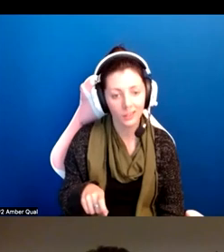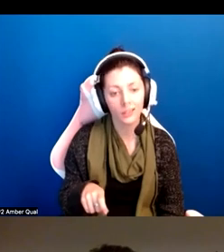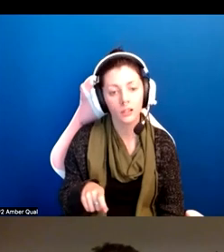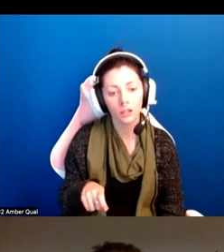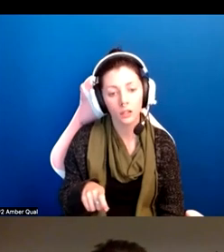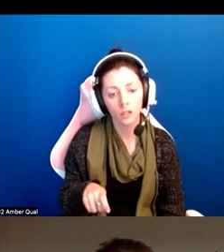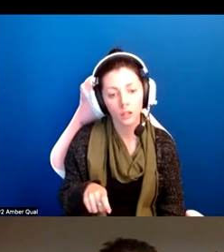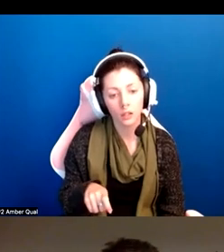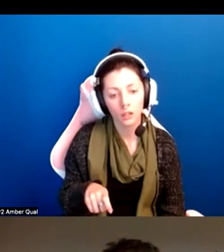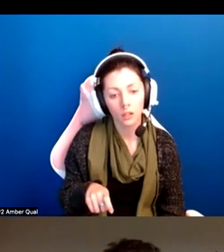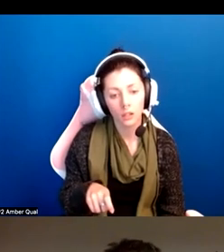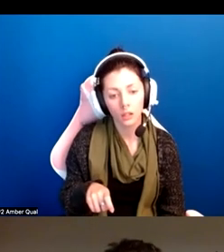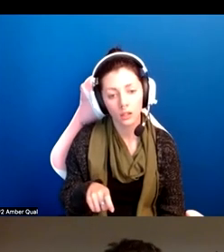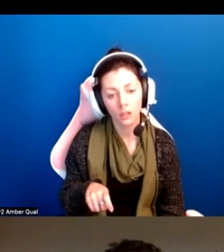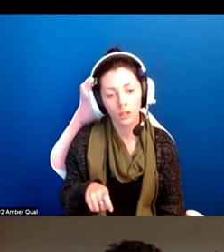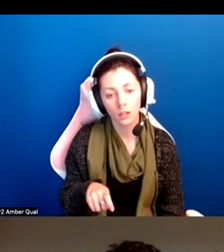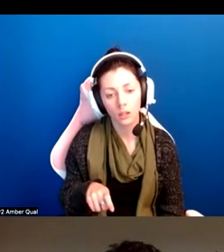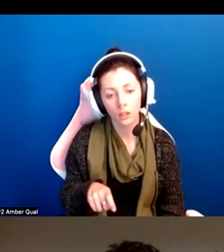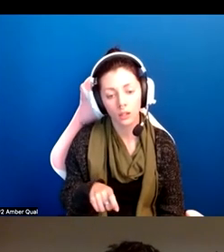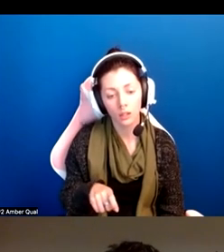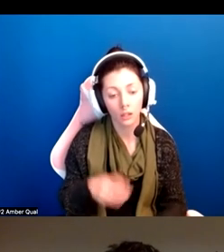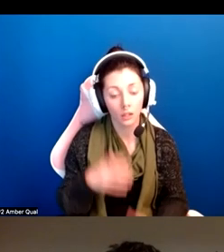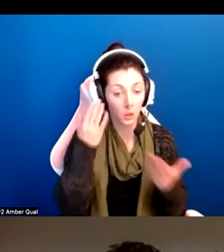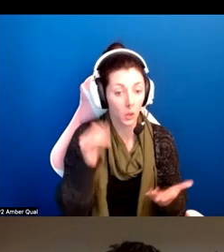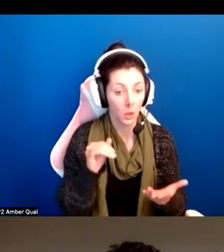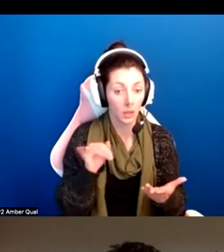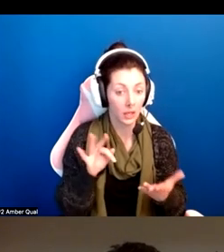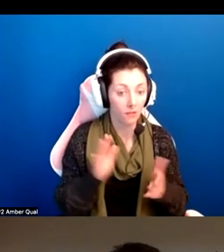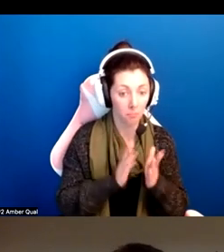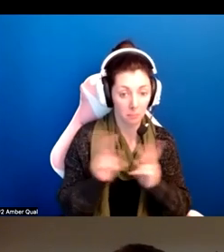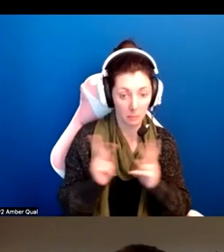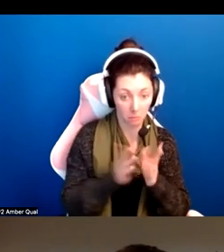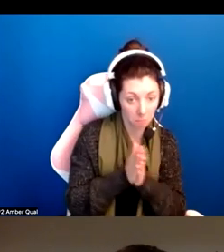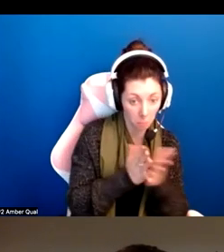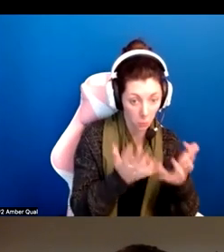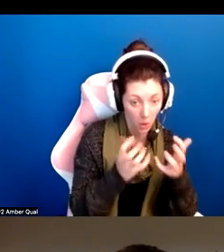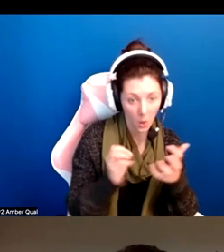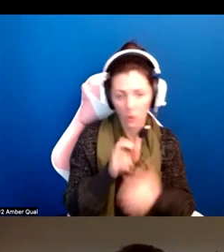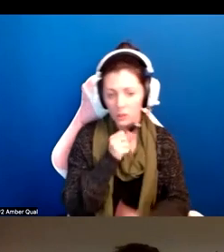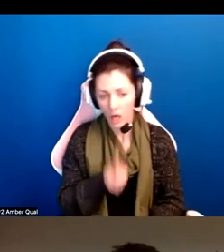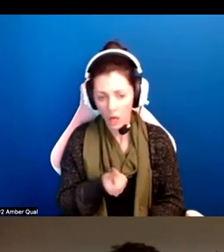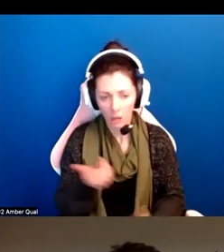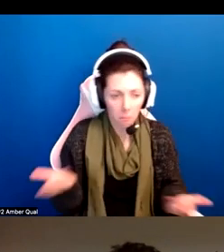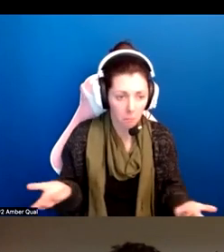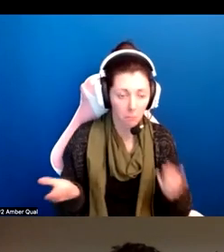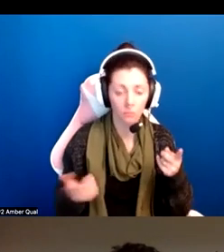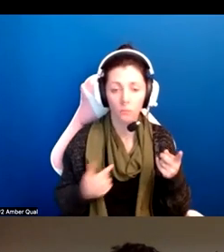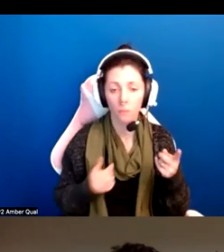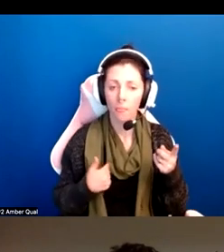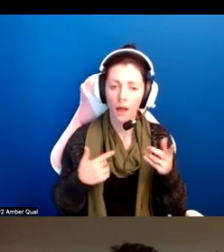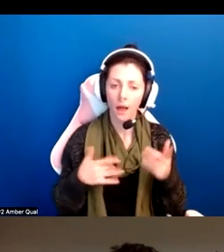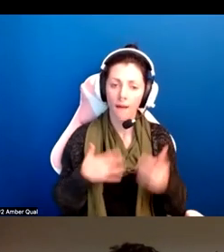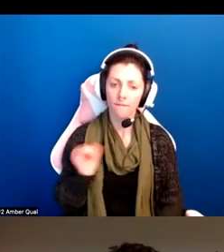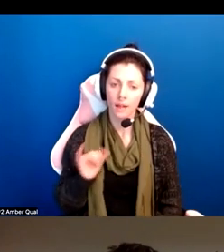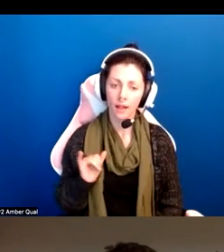like in the US, but in New Zealand, I'm a contractor, so I feel quite lucky that I get to choose, the kind of